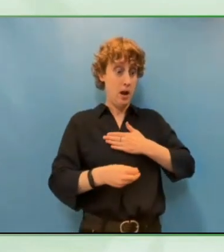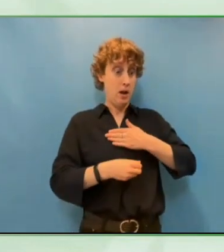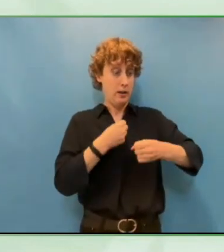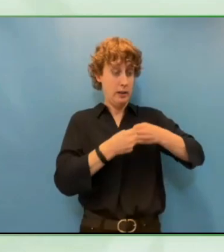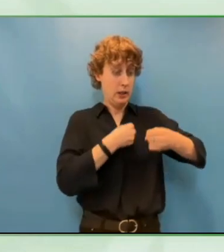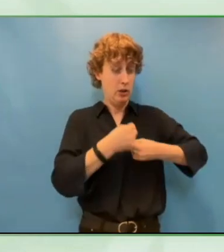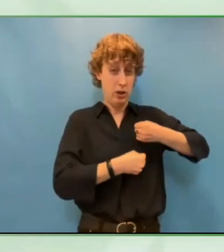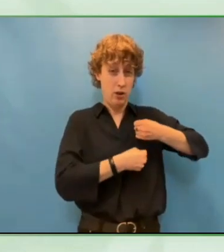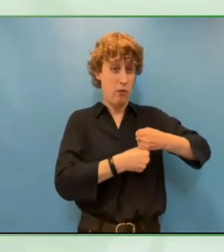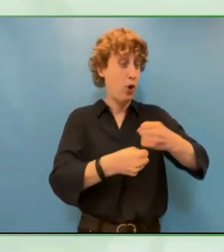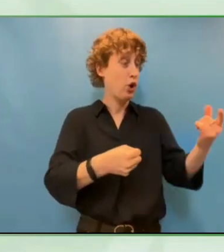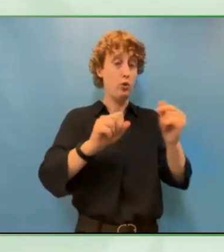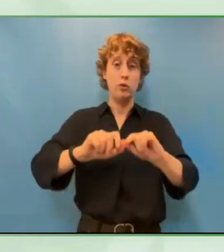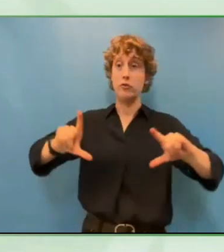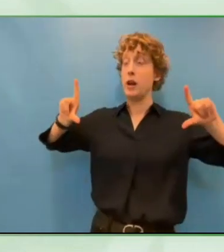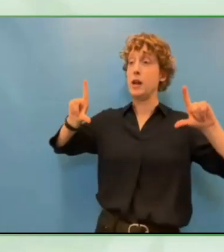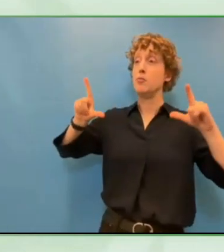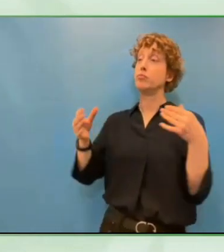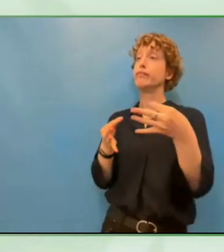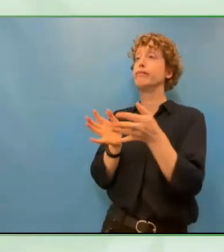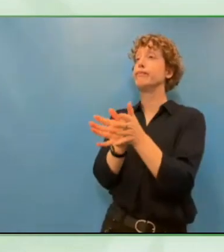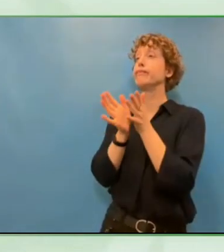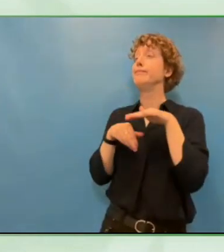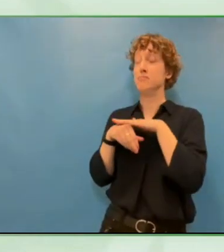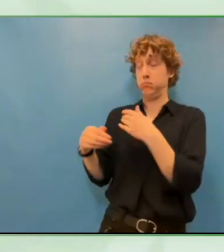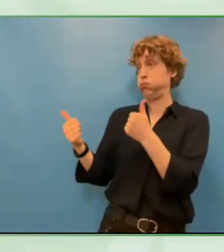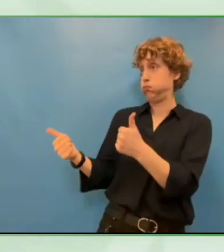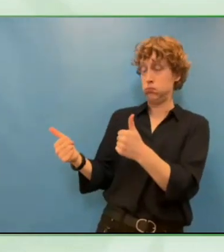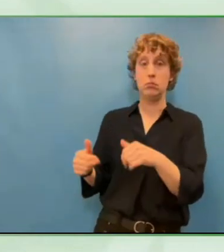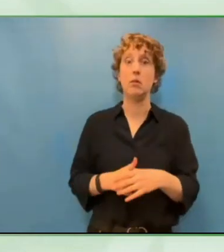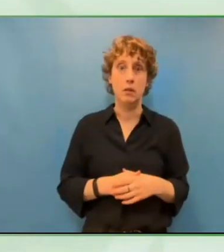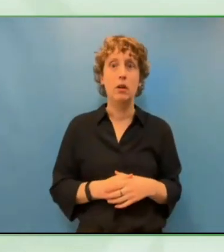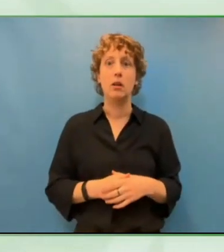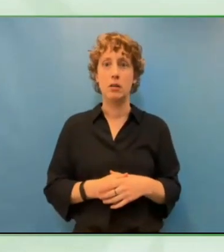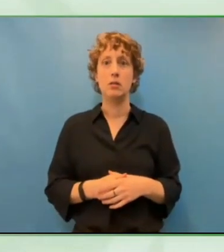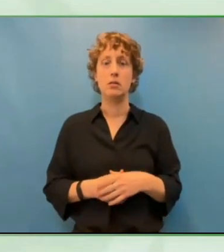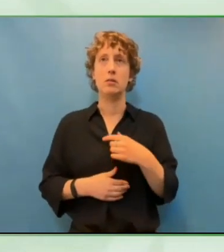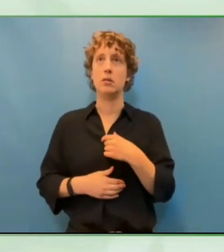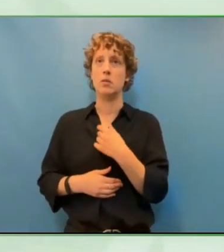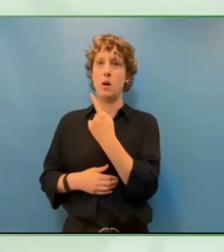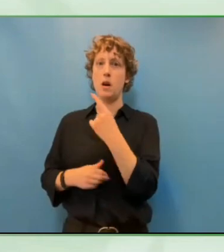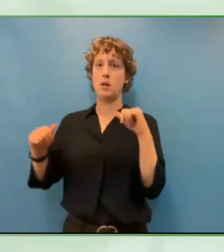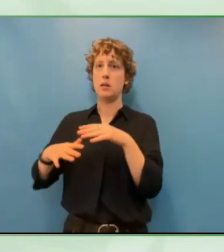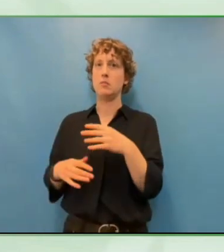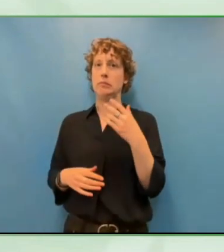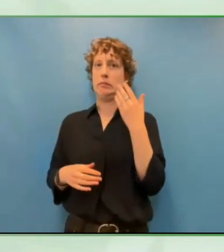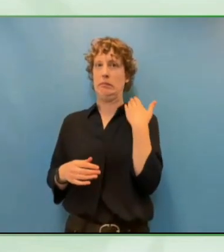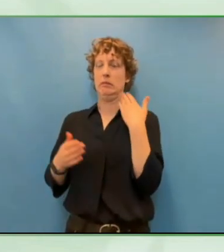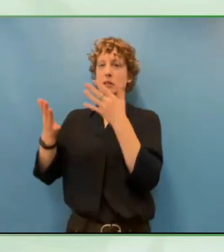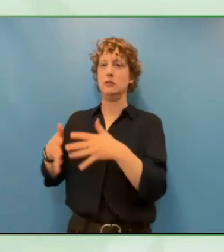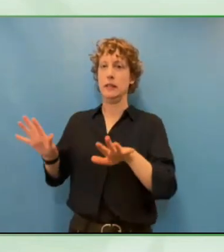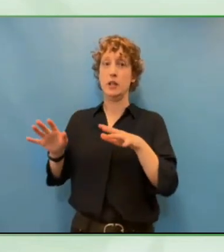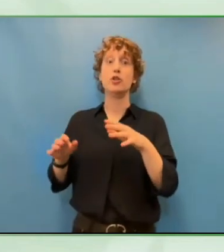right? And I just come fresh out of a session called Crisis Response, led by people